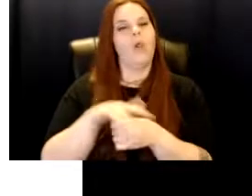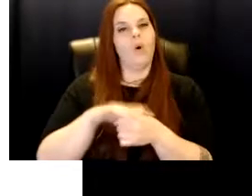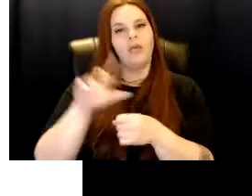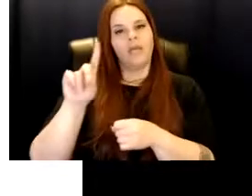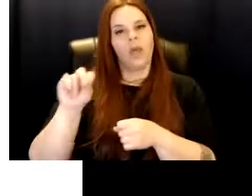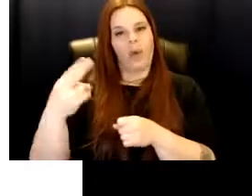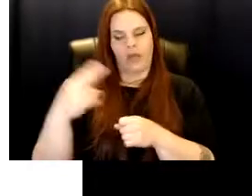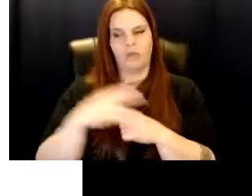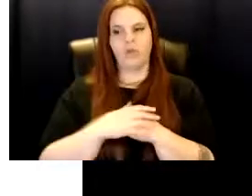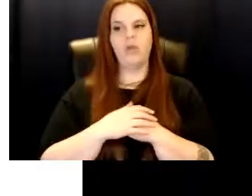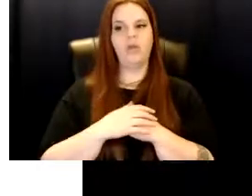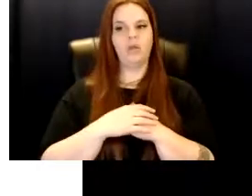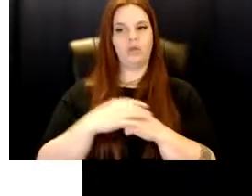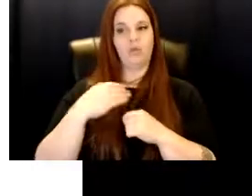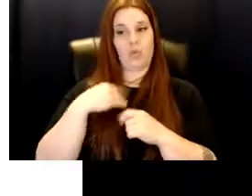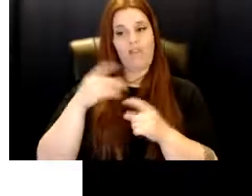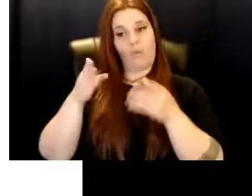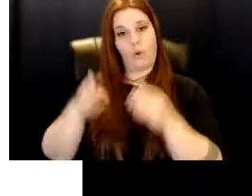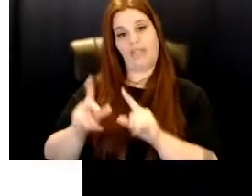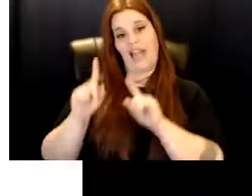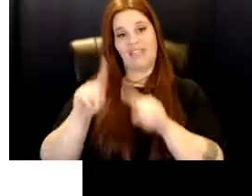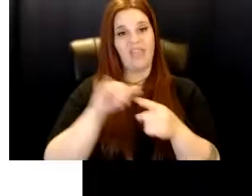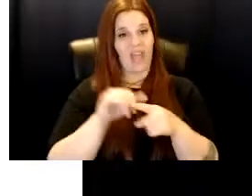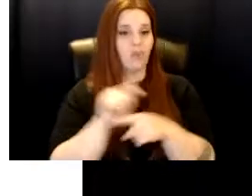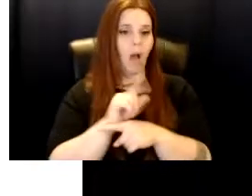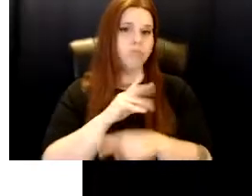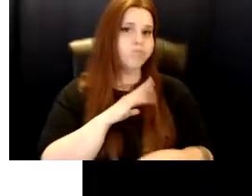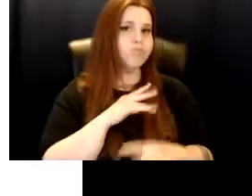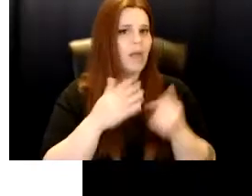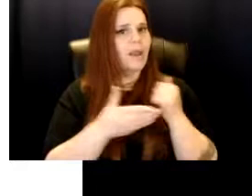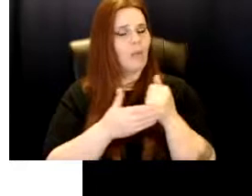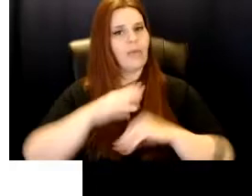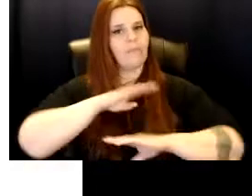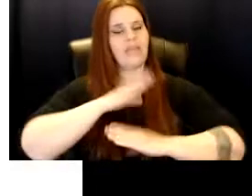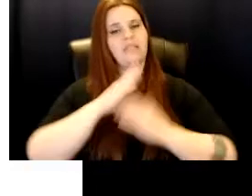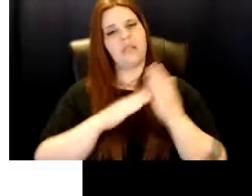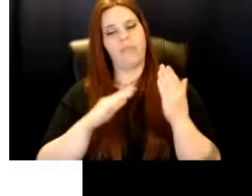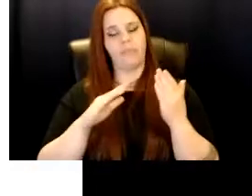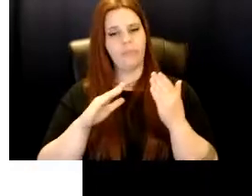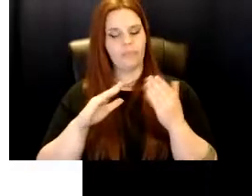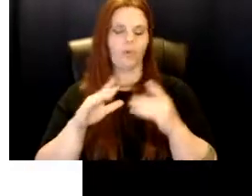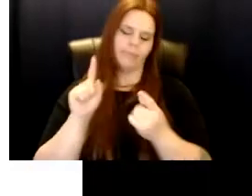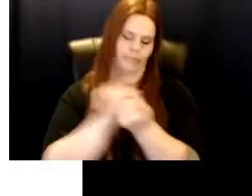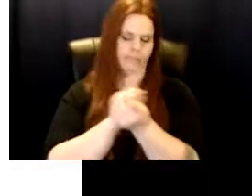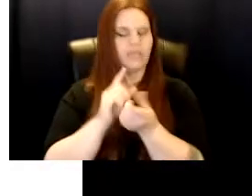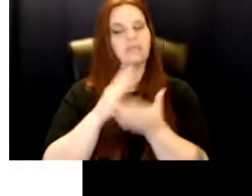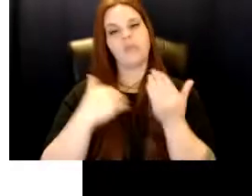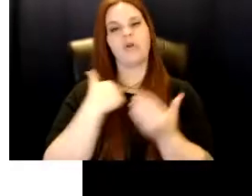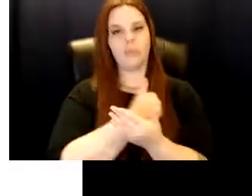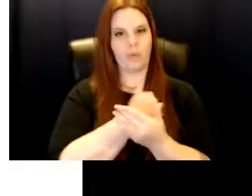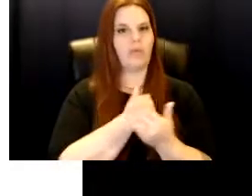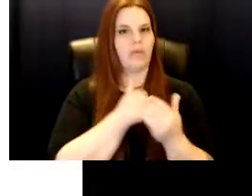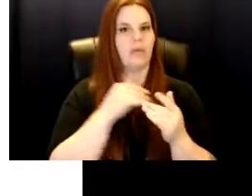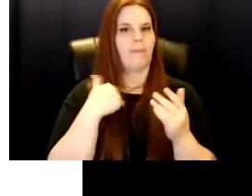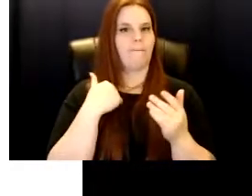to have them attend that training, which would be great and help them meet some of their community members for sure. But it's hard for me to